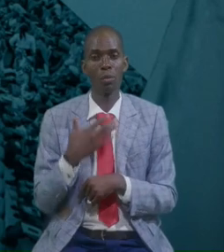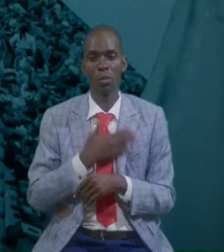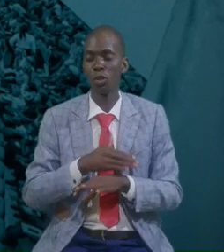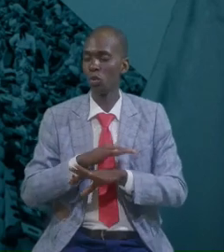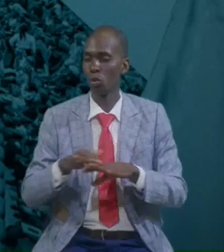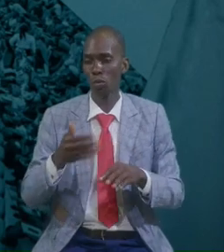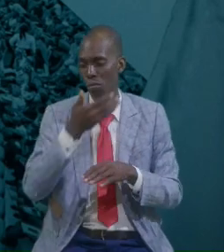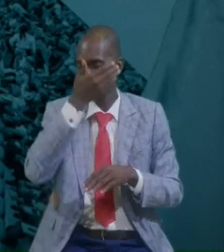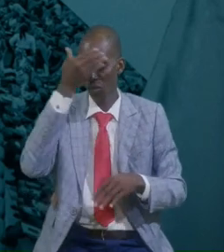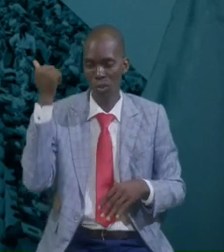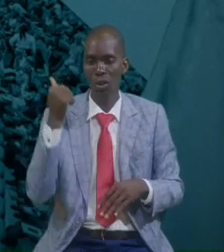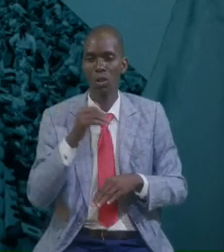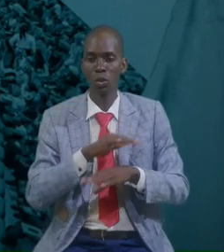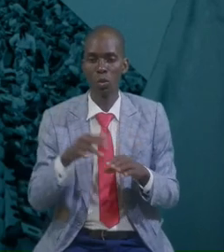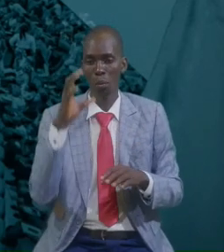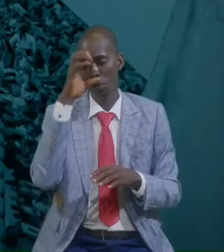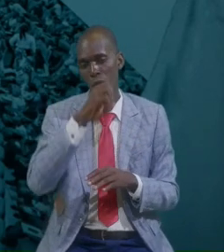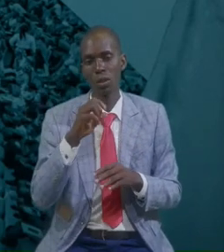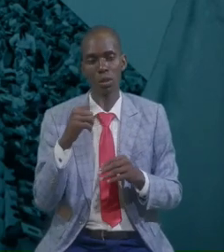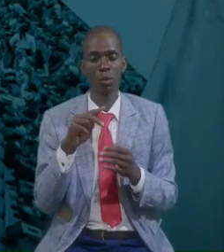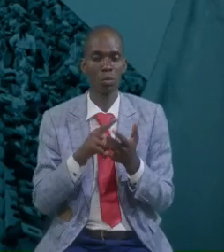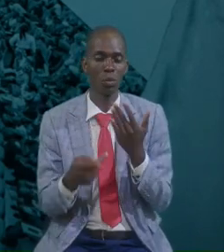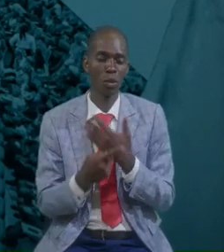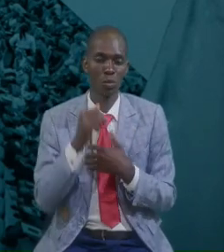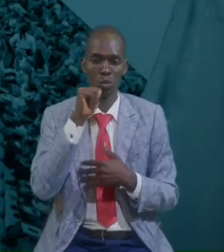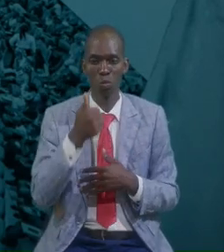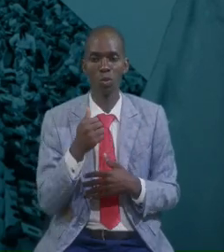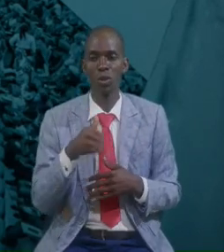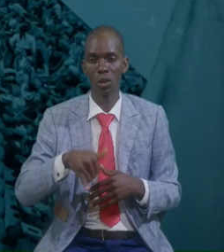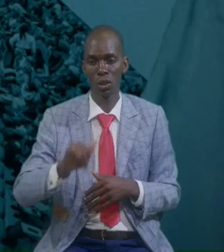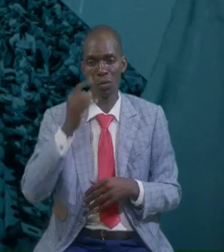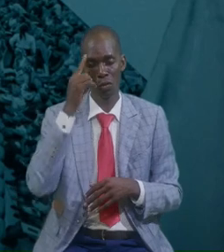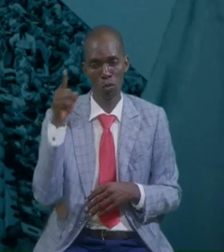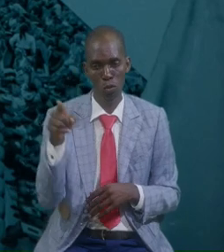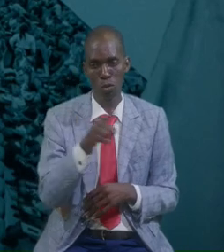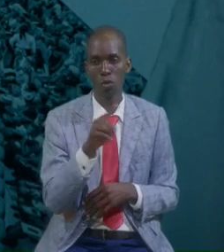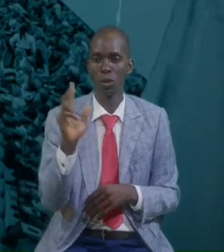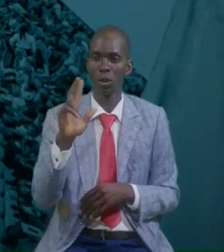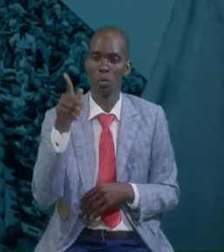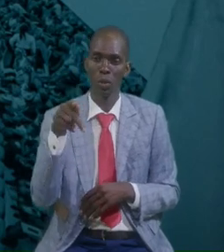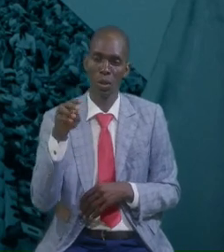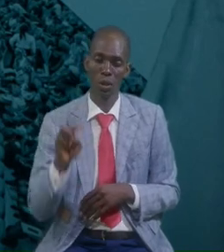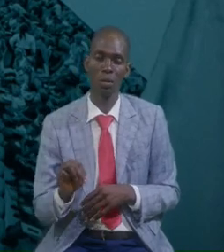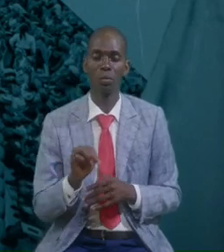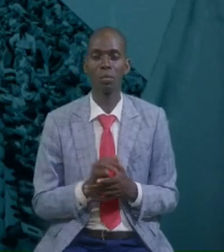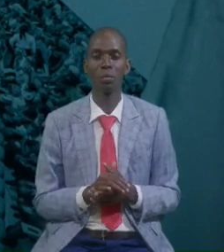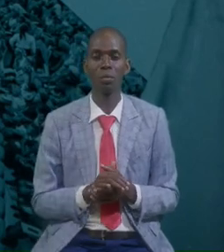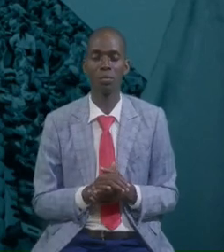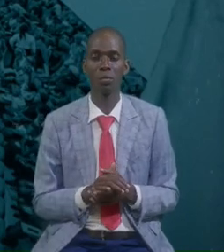lunch hour tomorrow, 3 p.m. at White House.